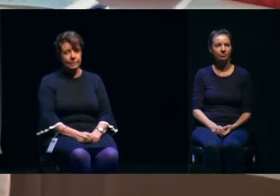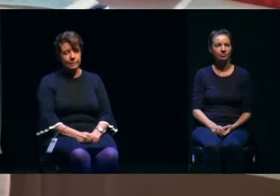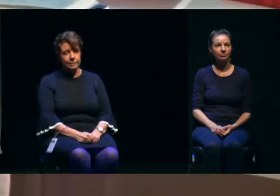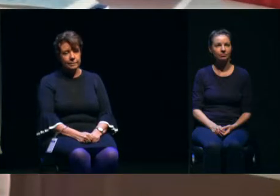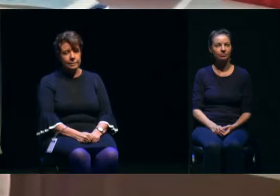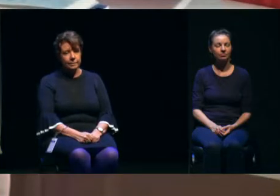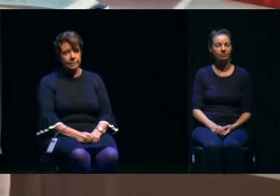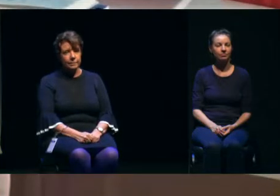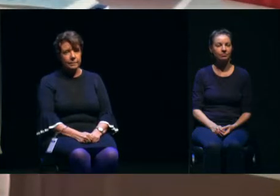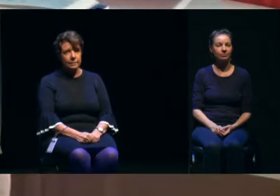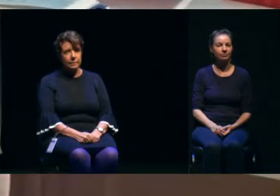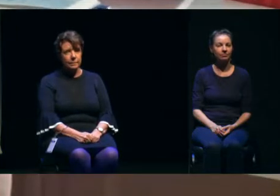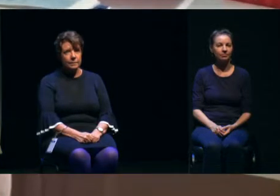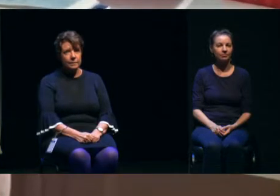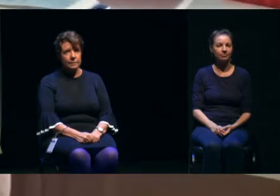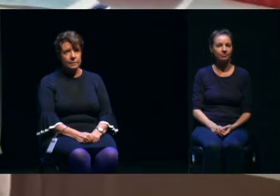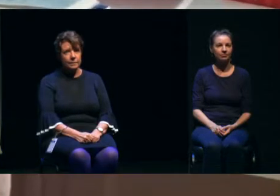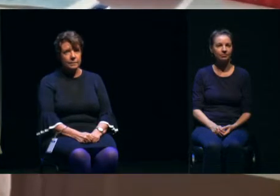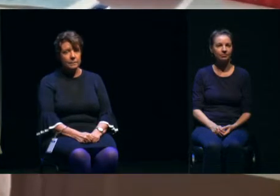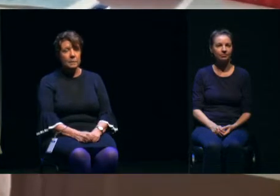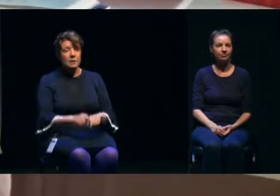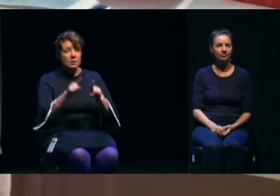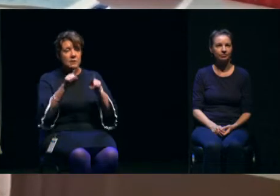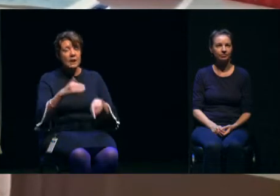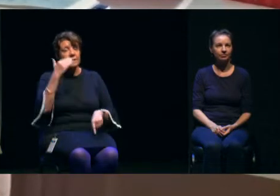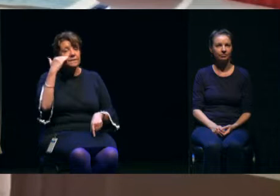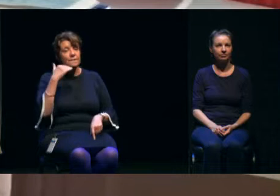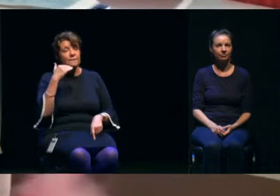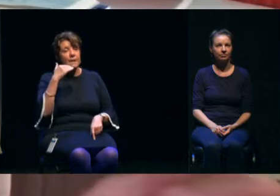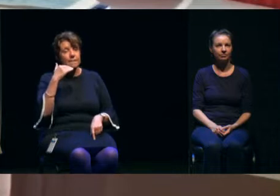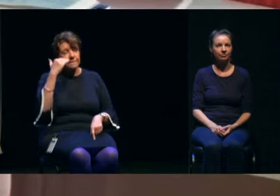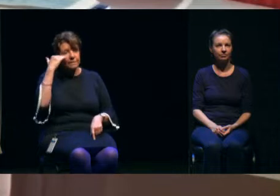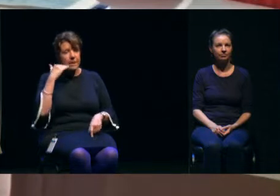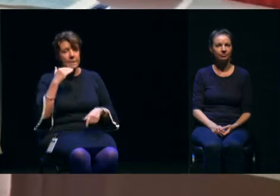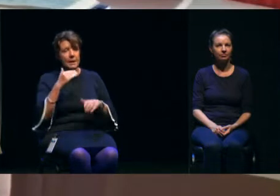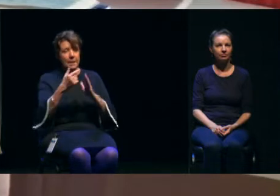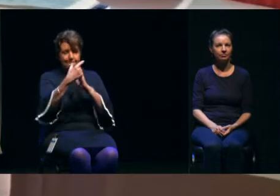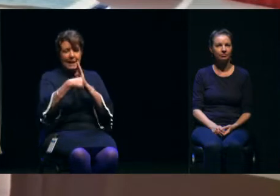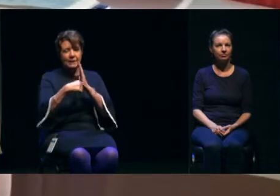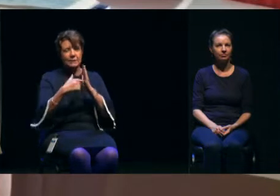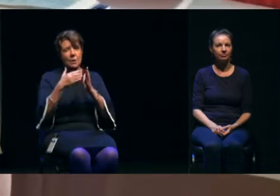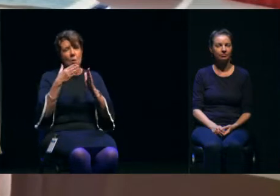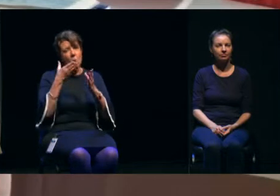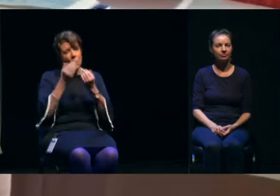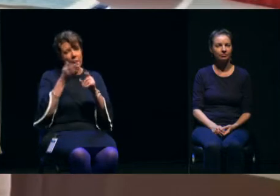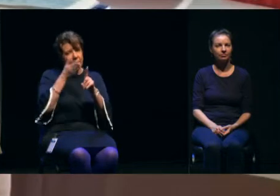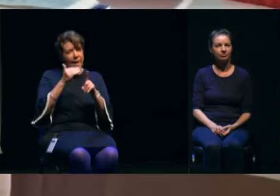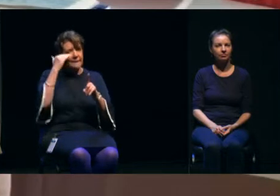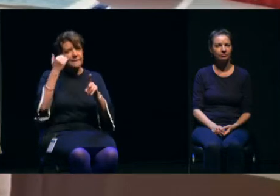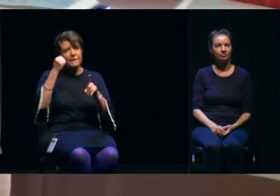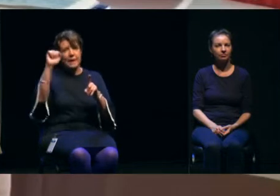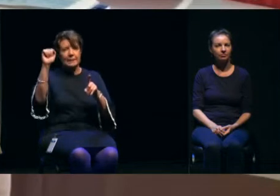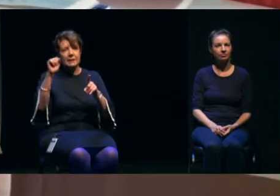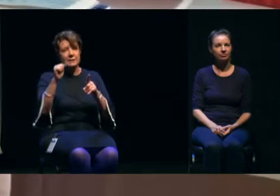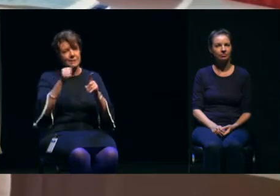who was going to start a feminine magazine with a feminist slant. And